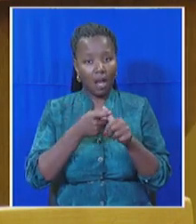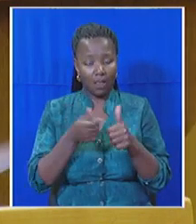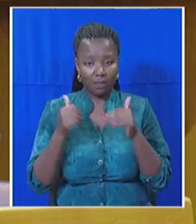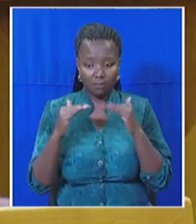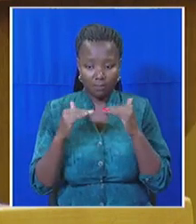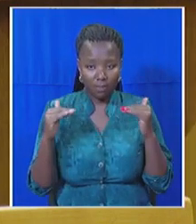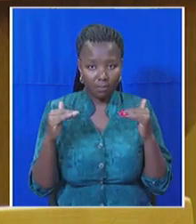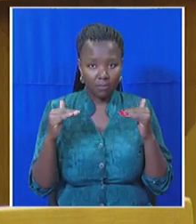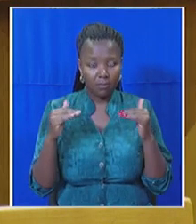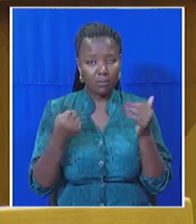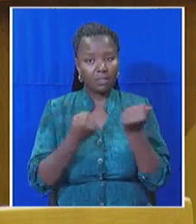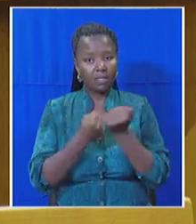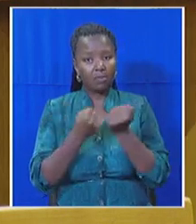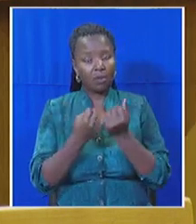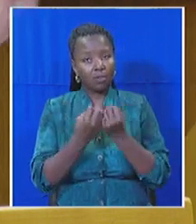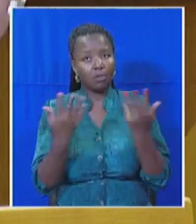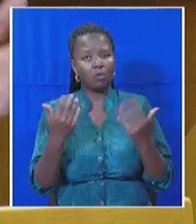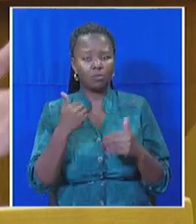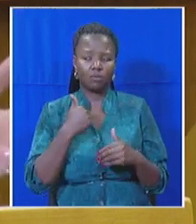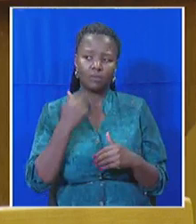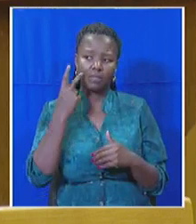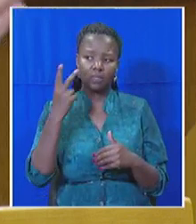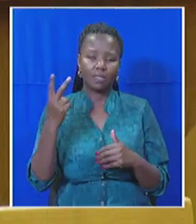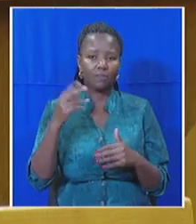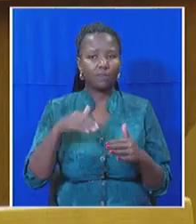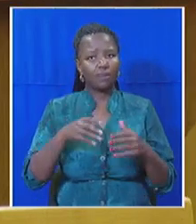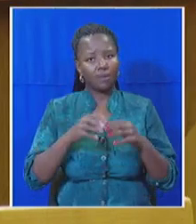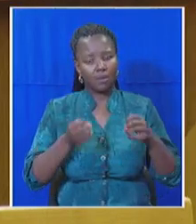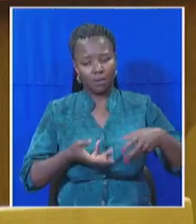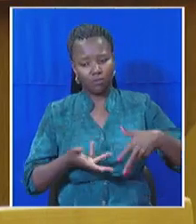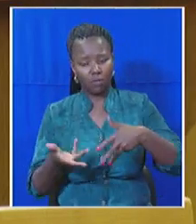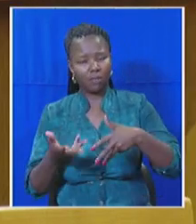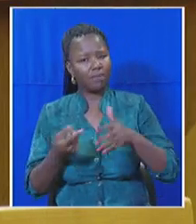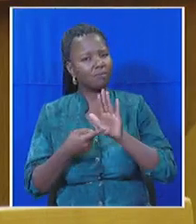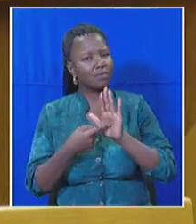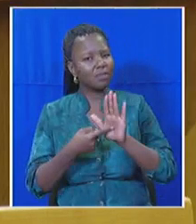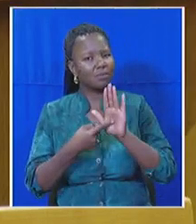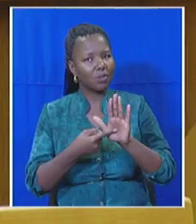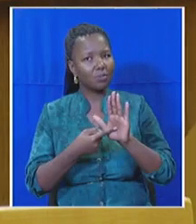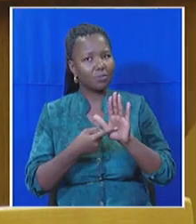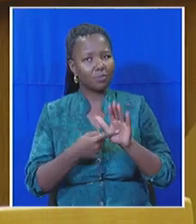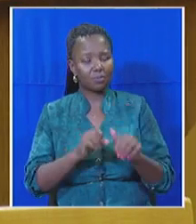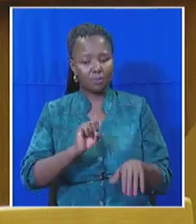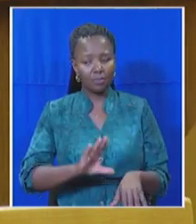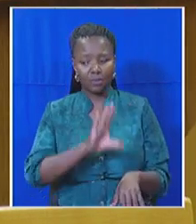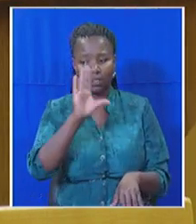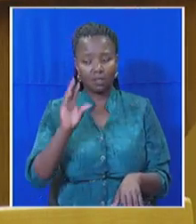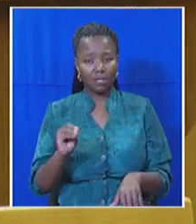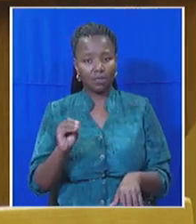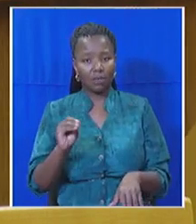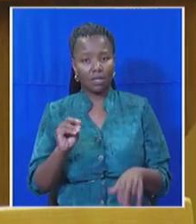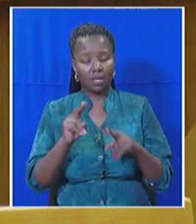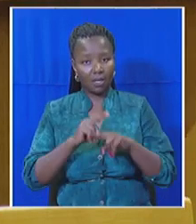athletes. Now, let's take rugby, for example, fresh in our memories. The South African national rugby team